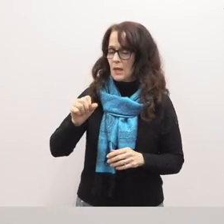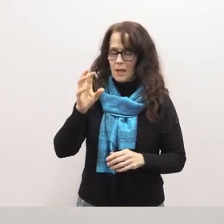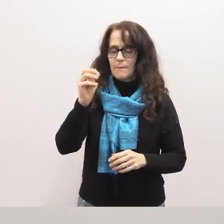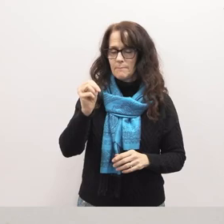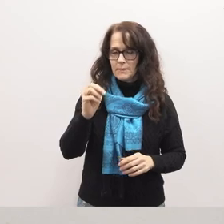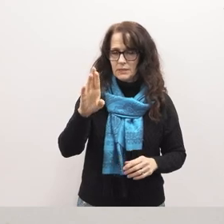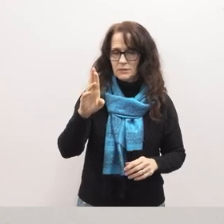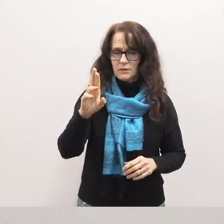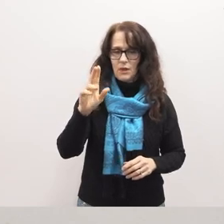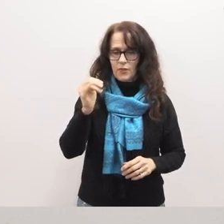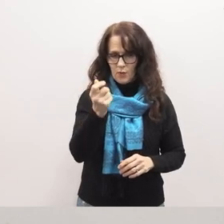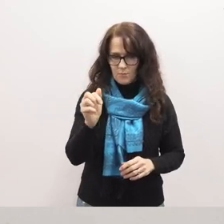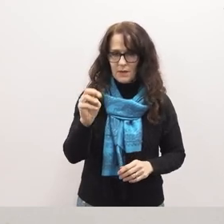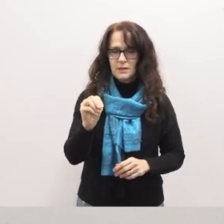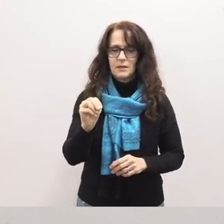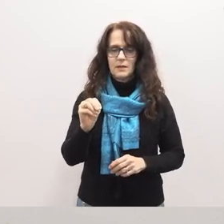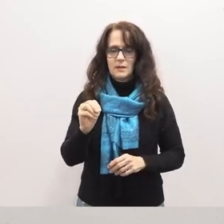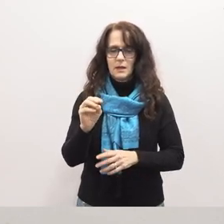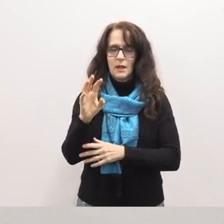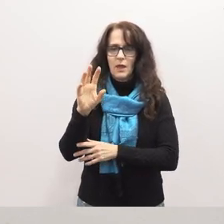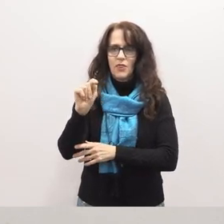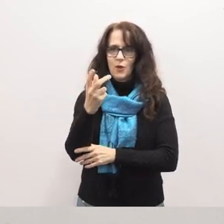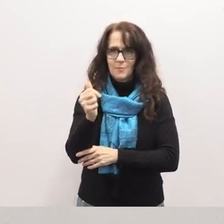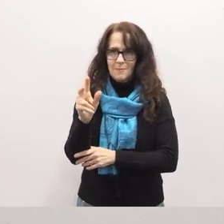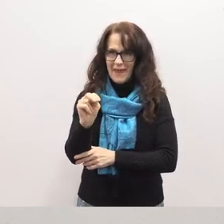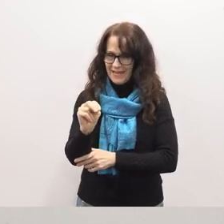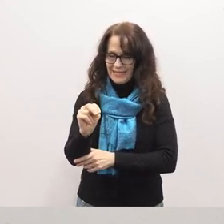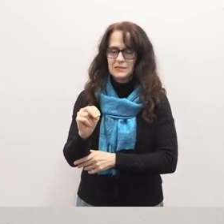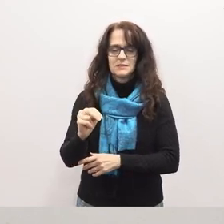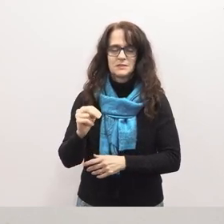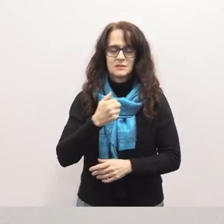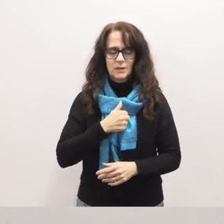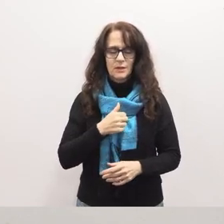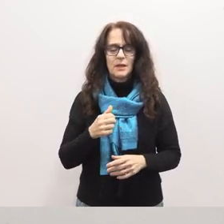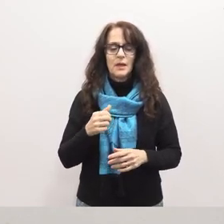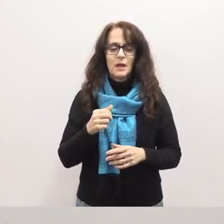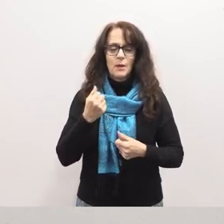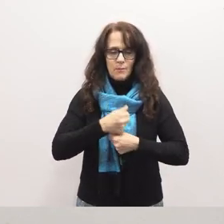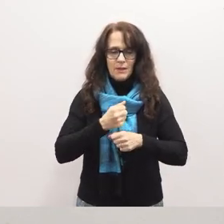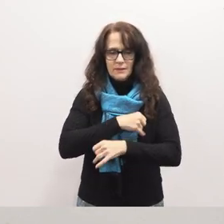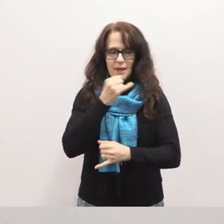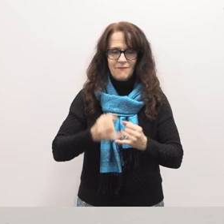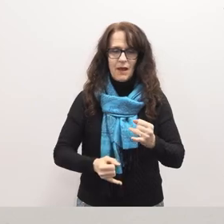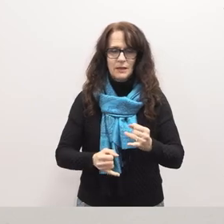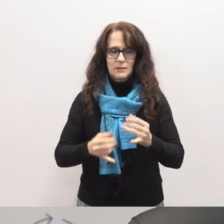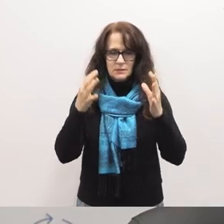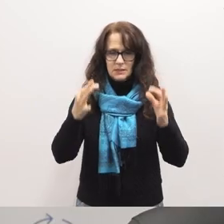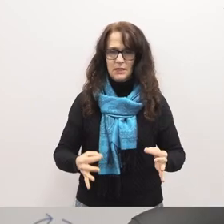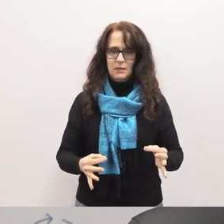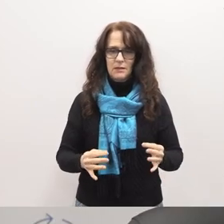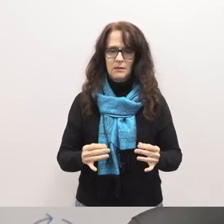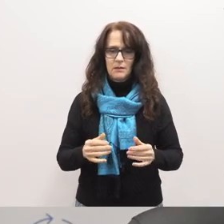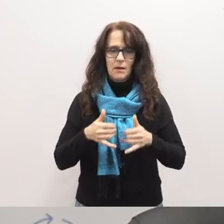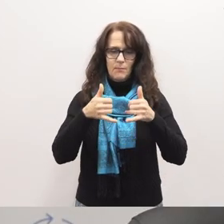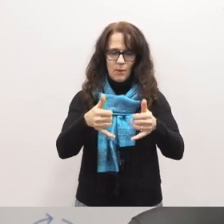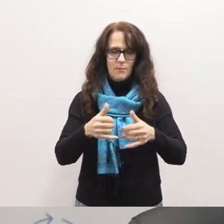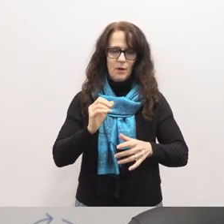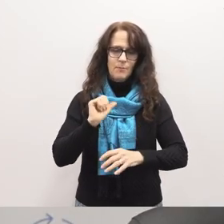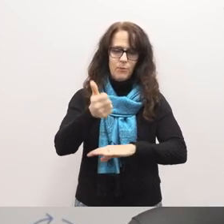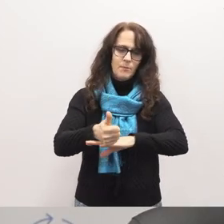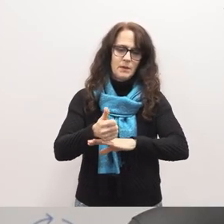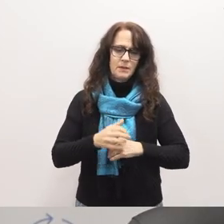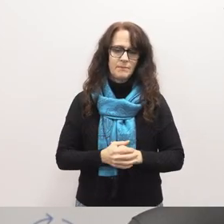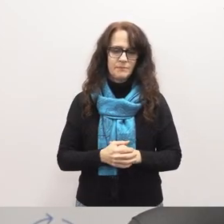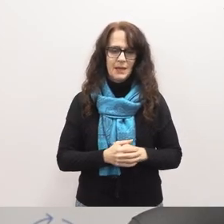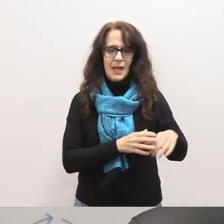the final appointment, yes. Okay, and since this is an